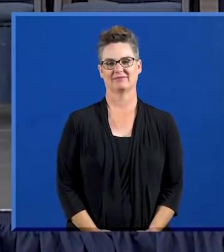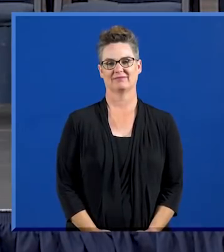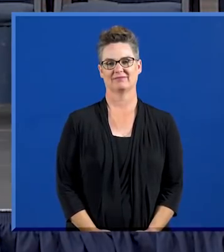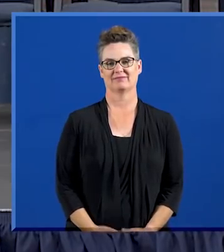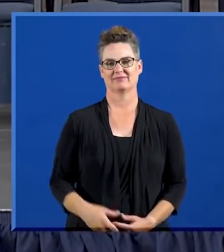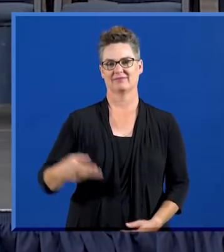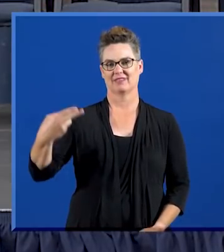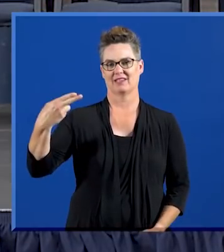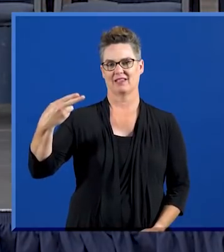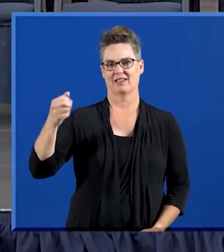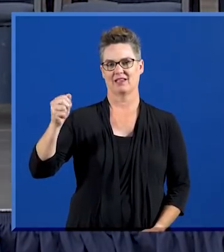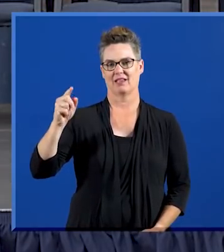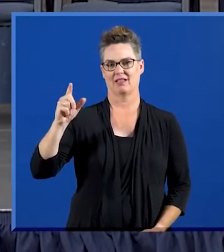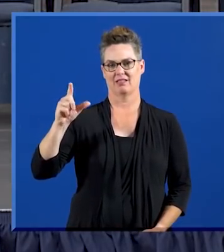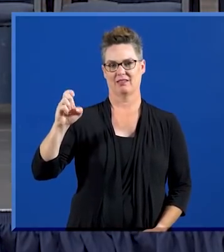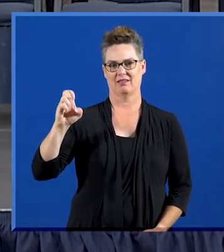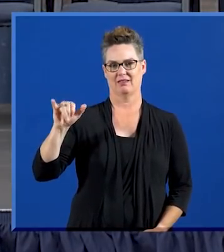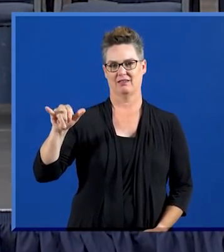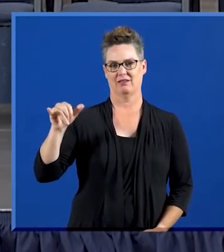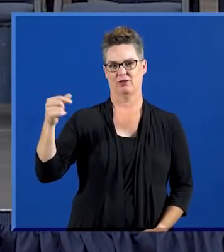Haley Graves.